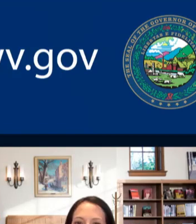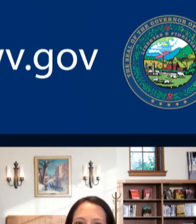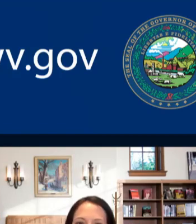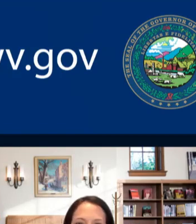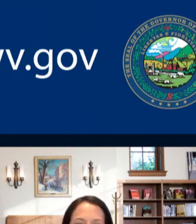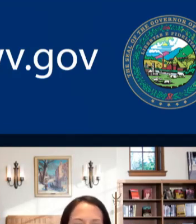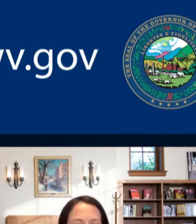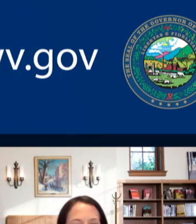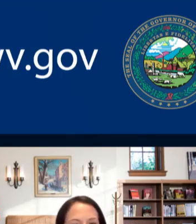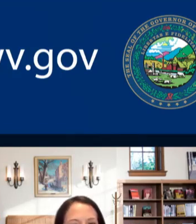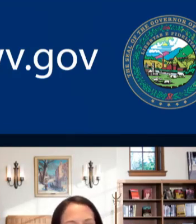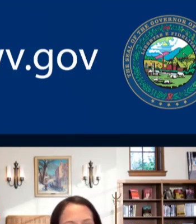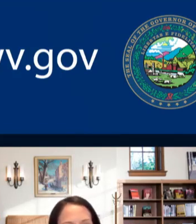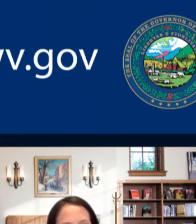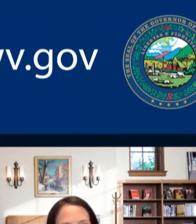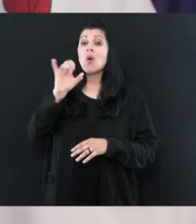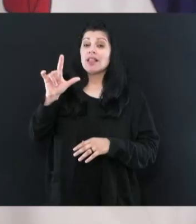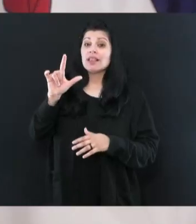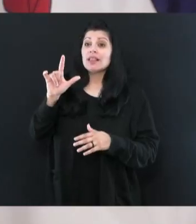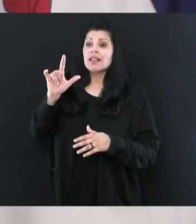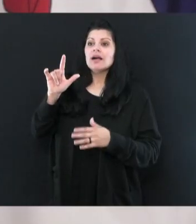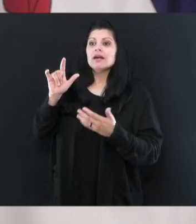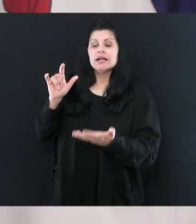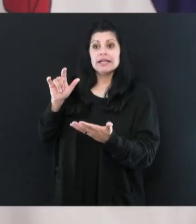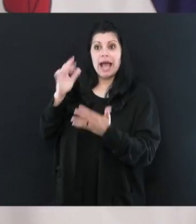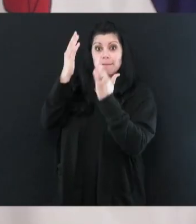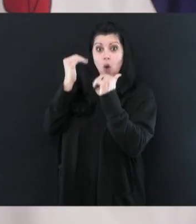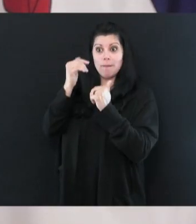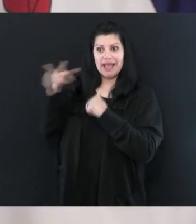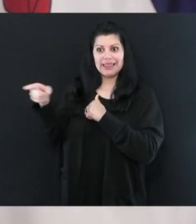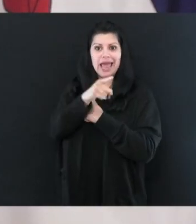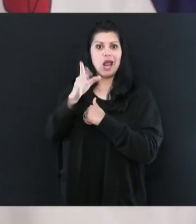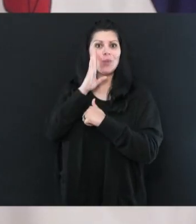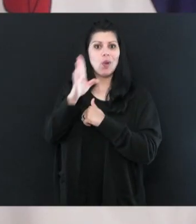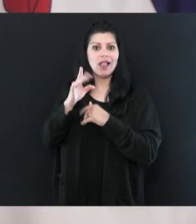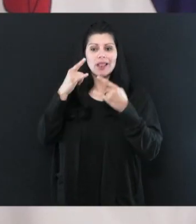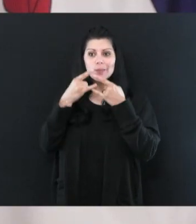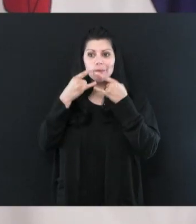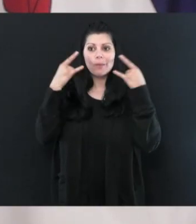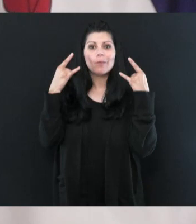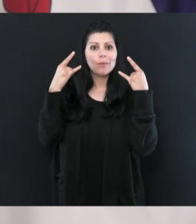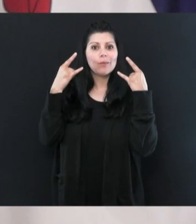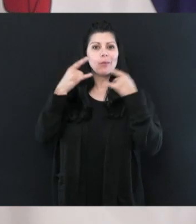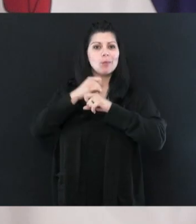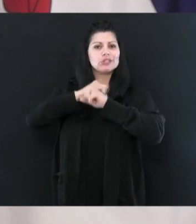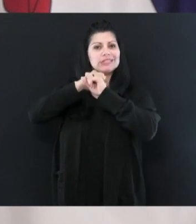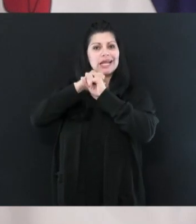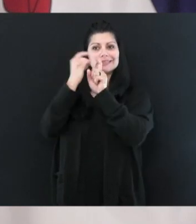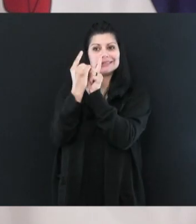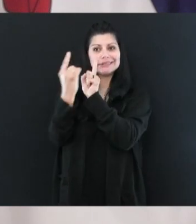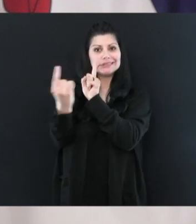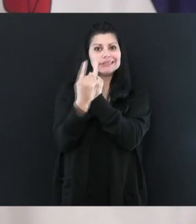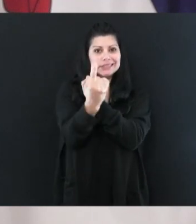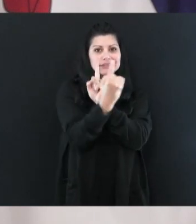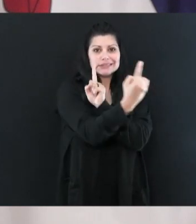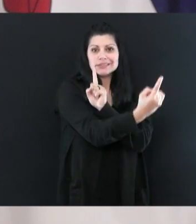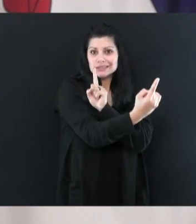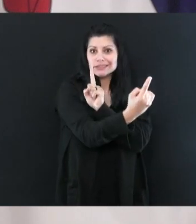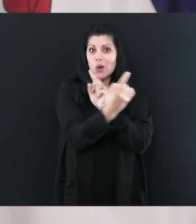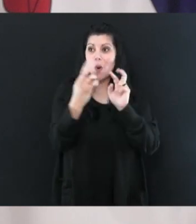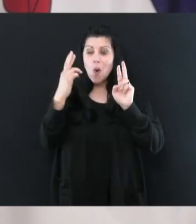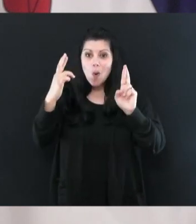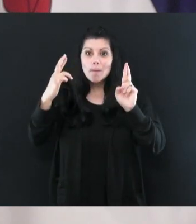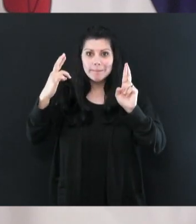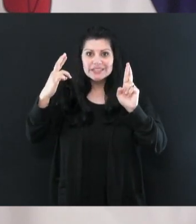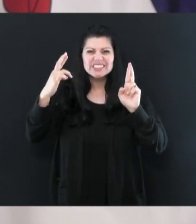Well, I hope, Mark, I hope they'll protect themselves and they'll socially distance through the stadium. And I hope that